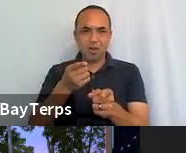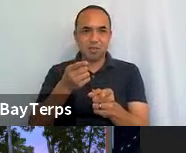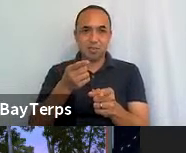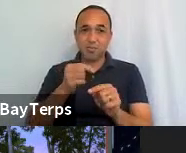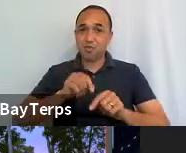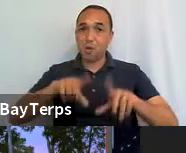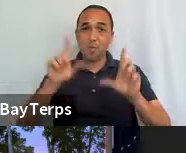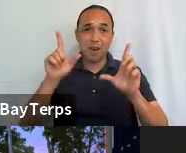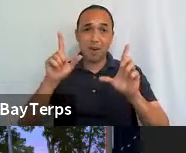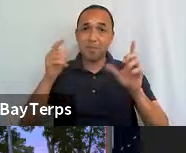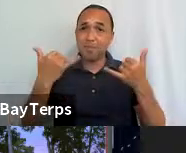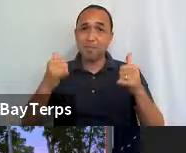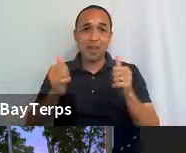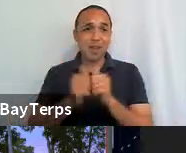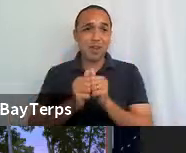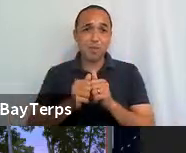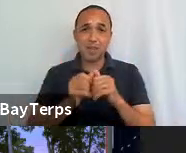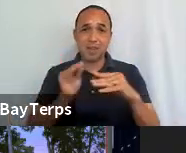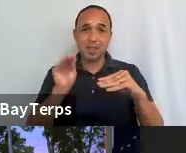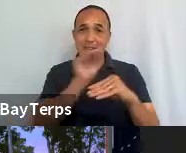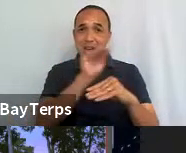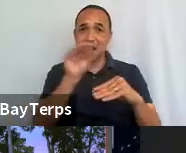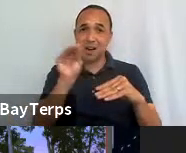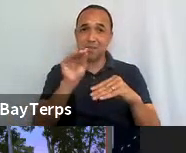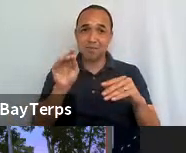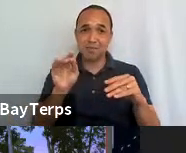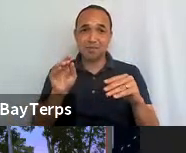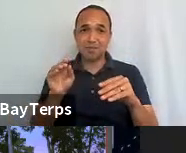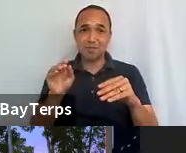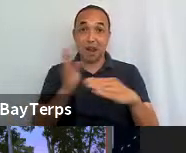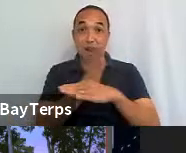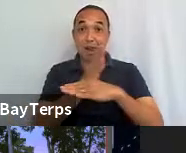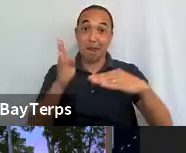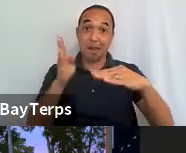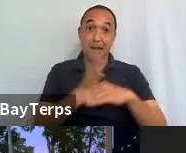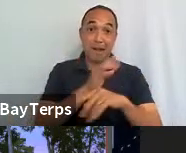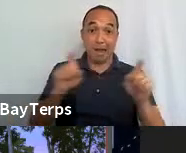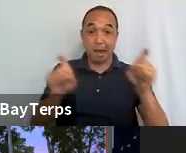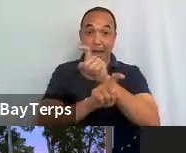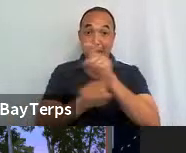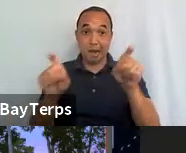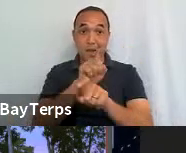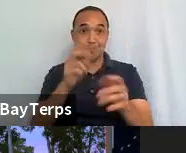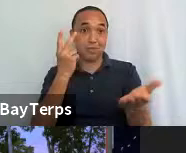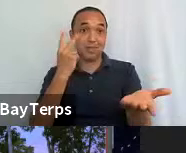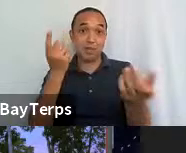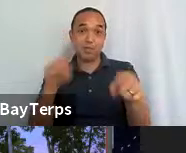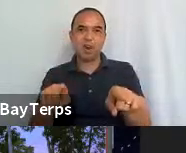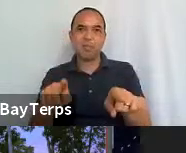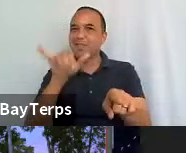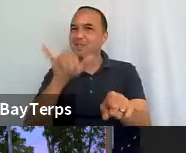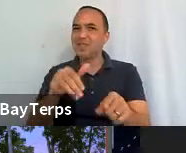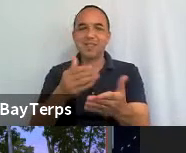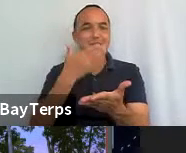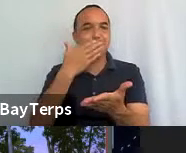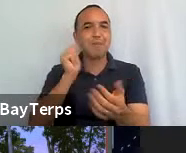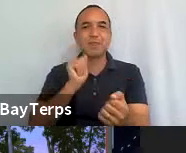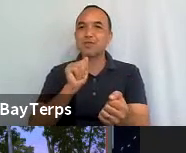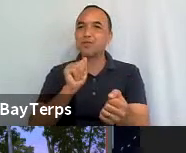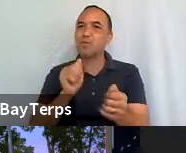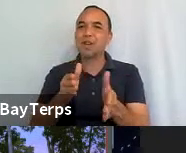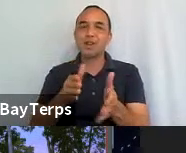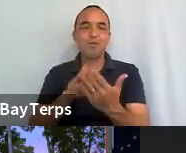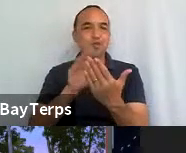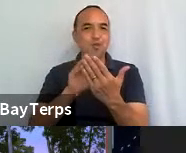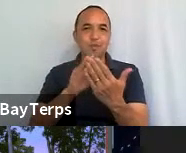play with the sliders, mess around, see what happens. That's the best way to teach yourself.